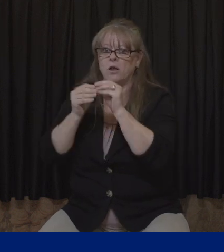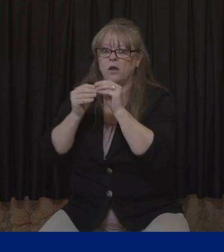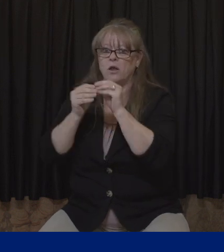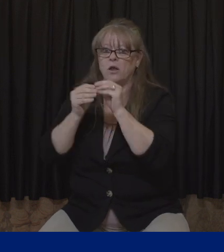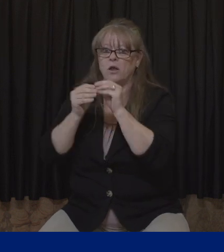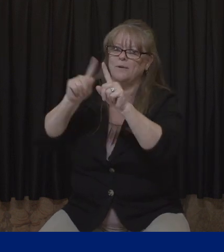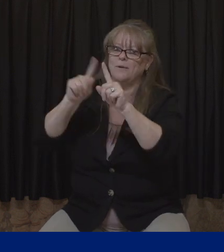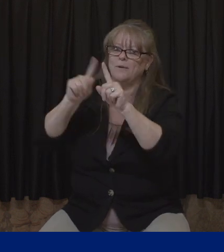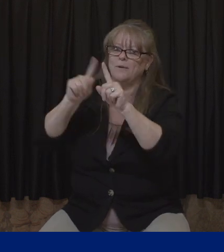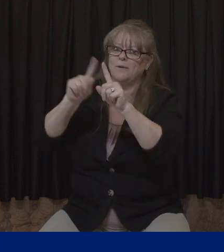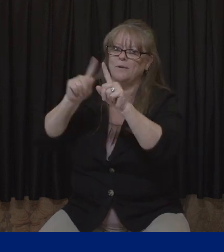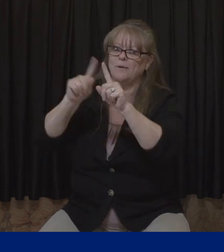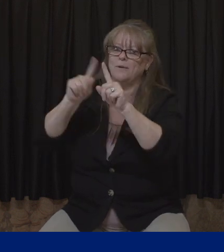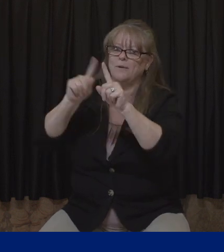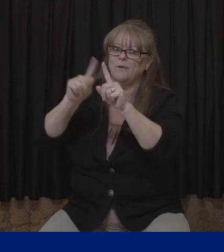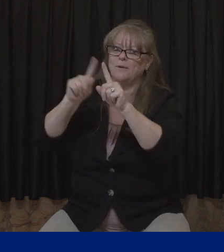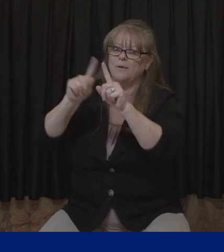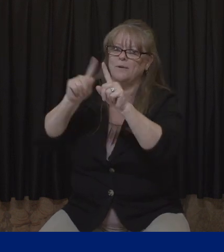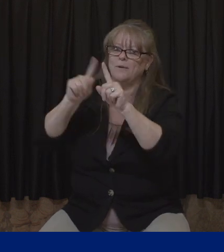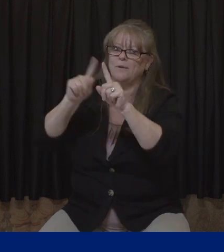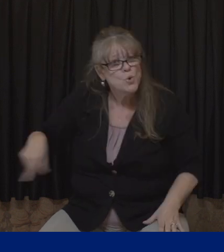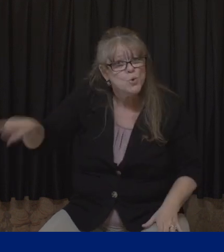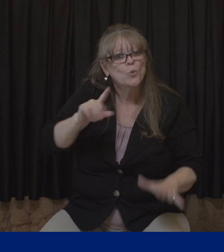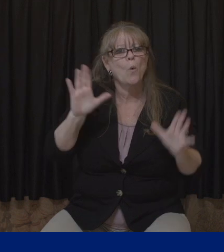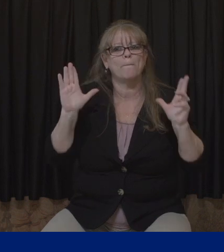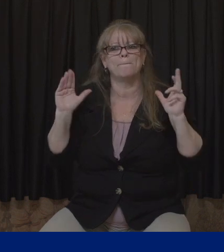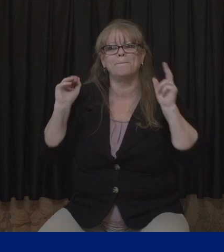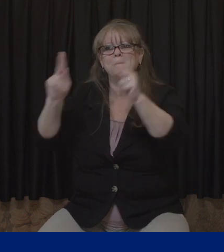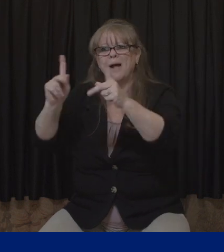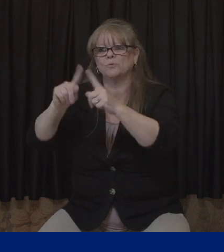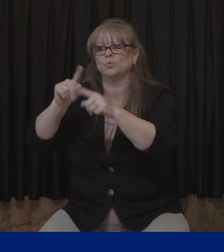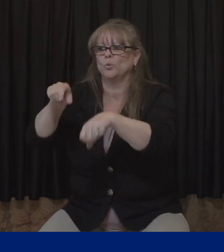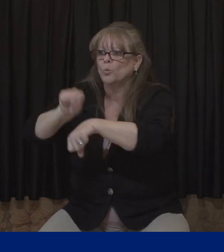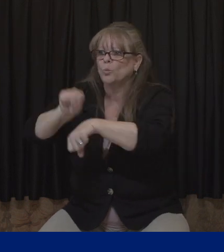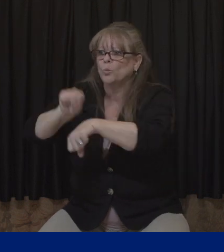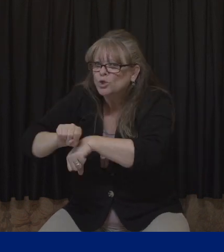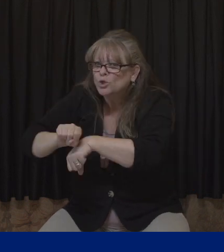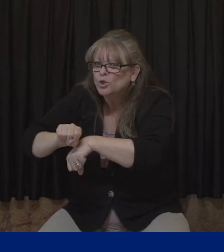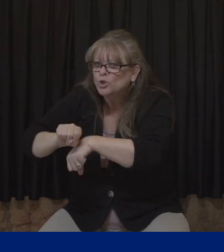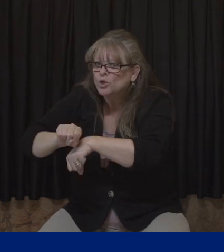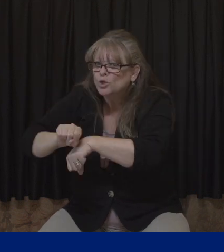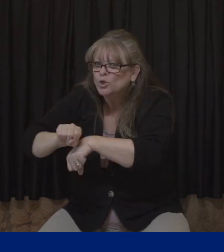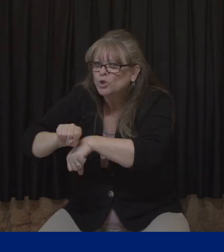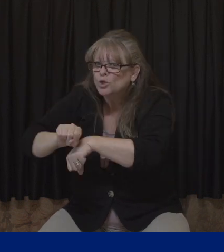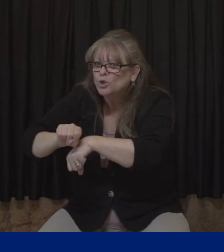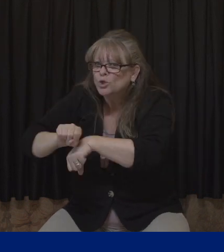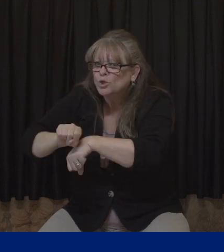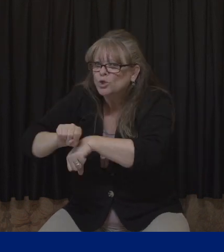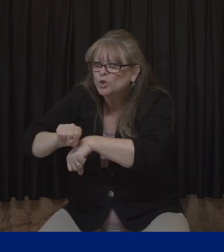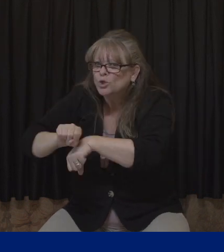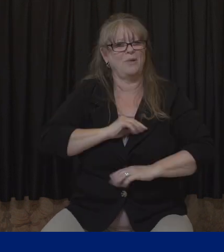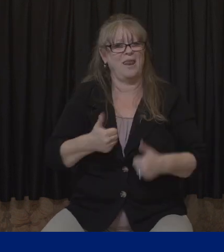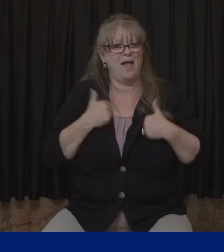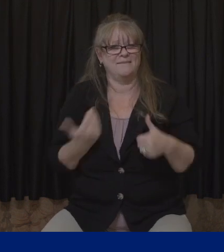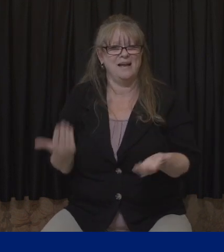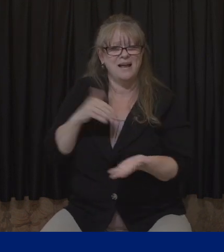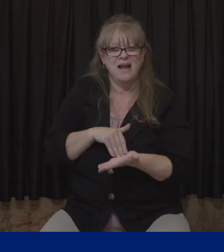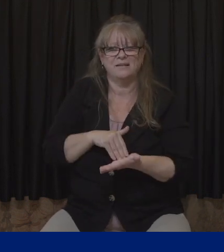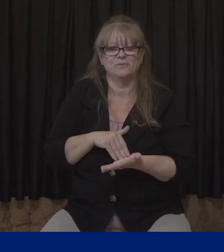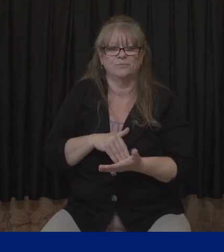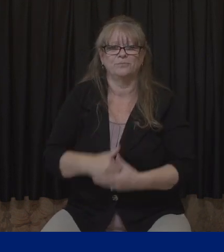and have more fulfillment during this month of May because of the good work of Coloradans during the month of April. This is a